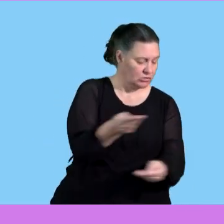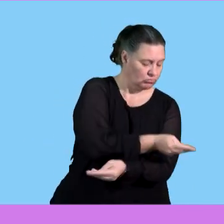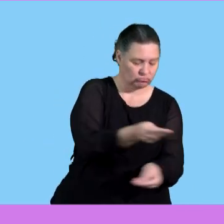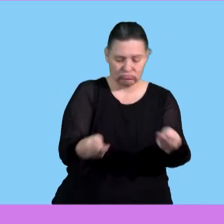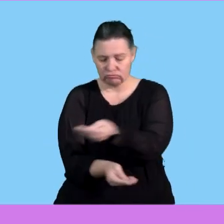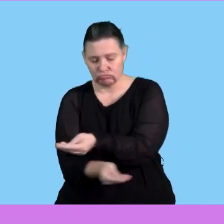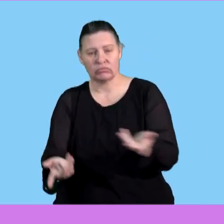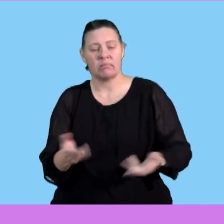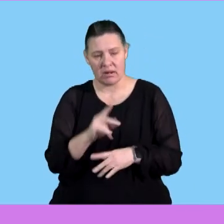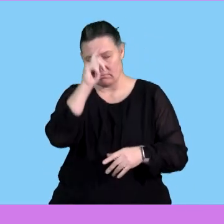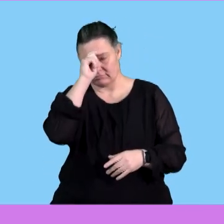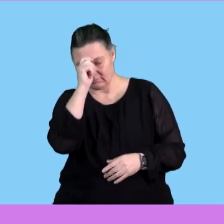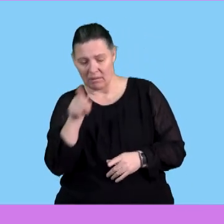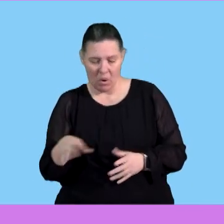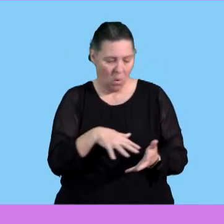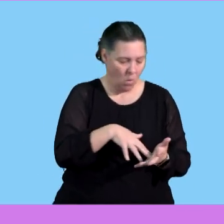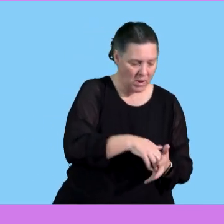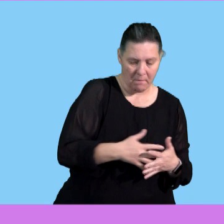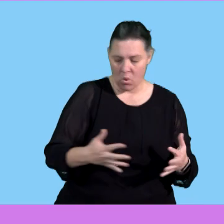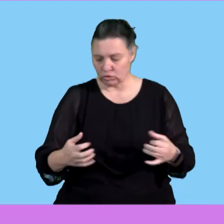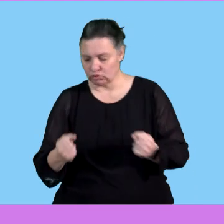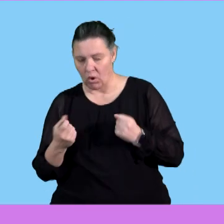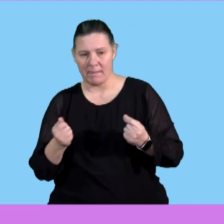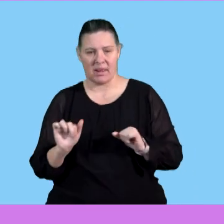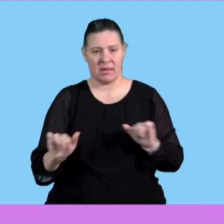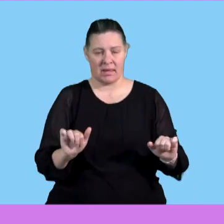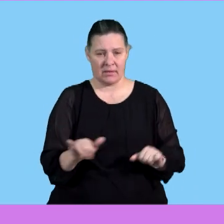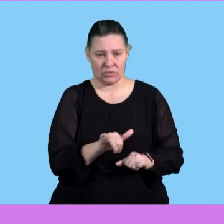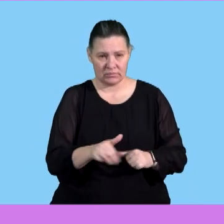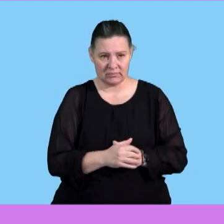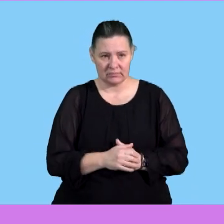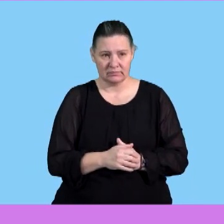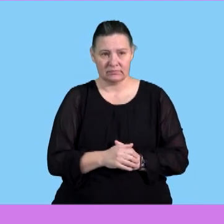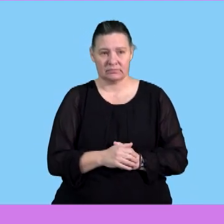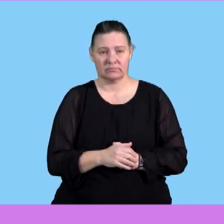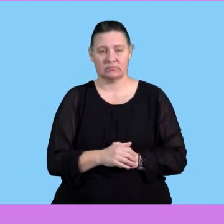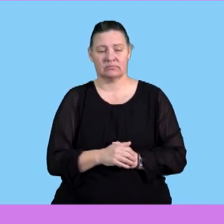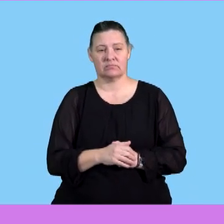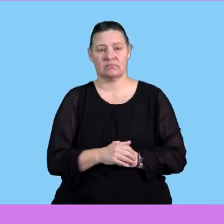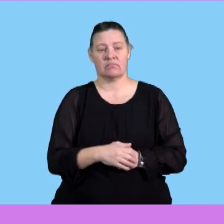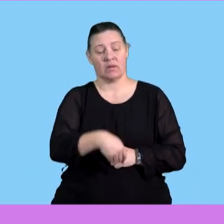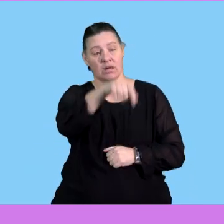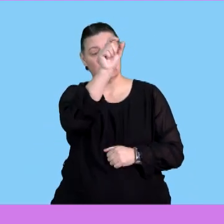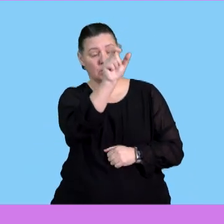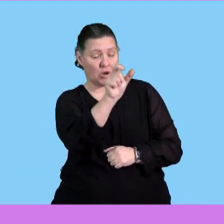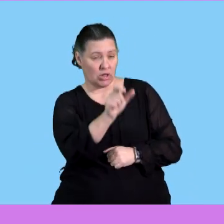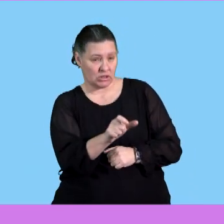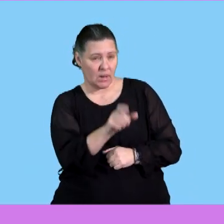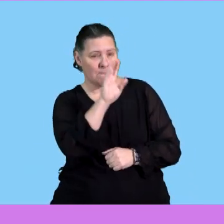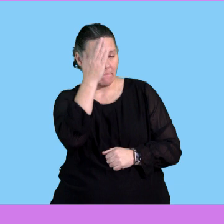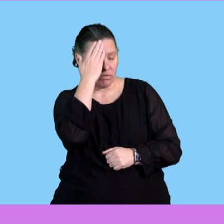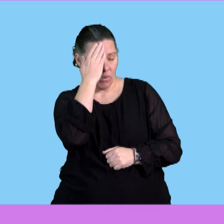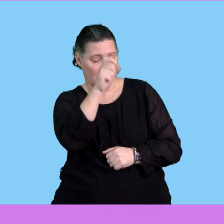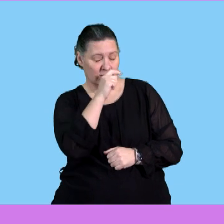currencies, and recognizing a weaker and a stronger currency. Now, the terminology